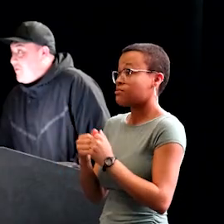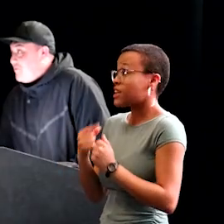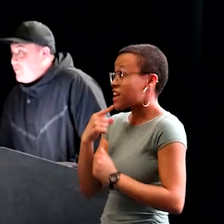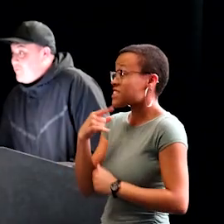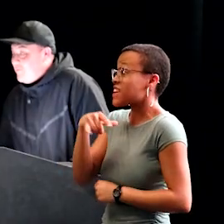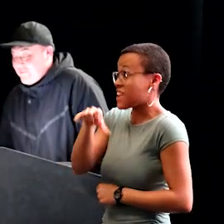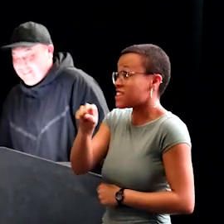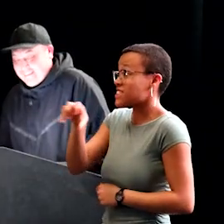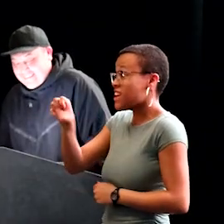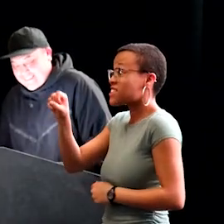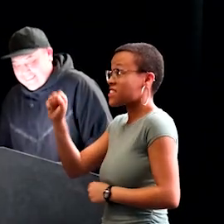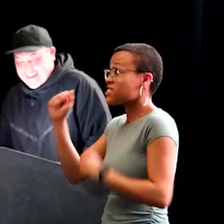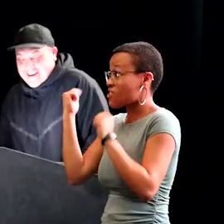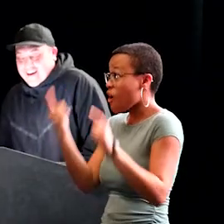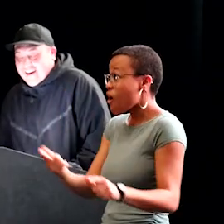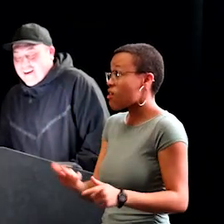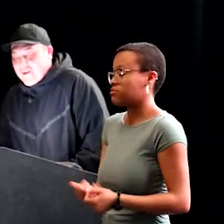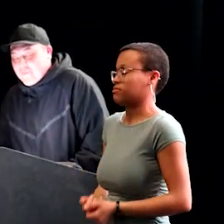to all of